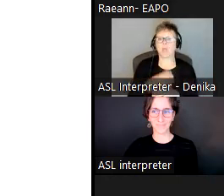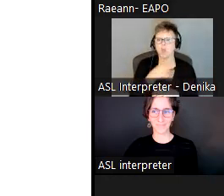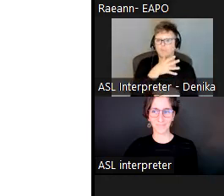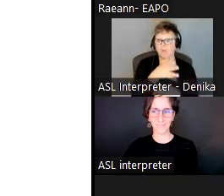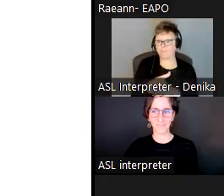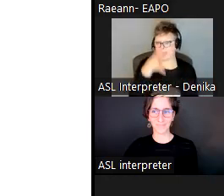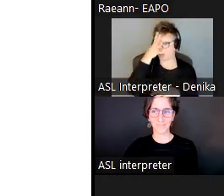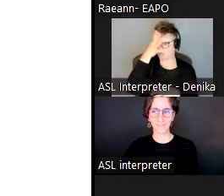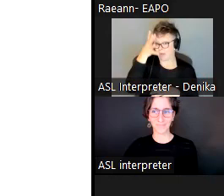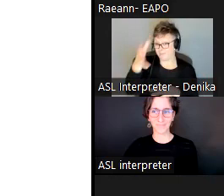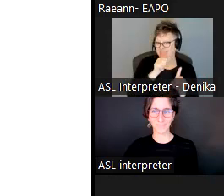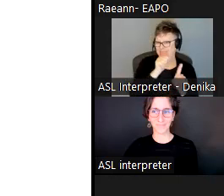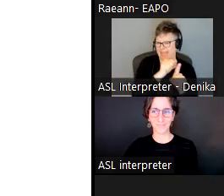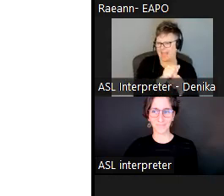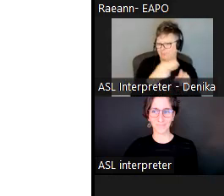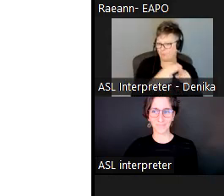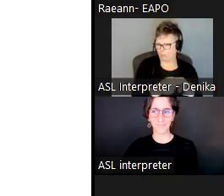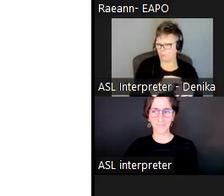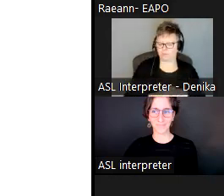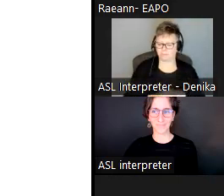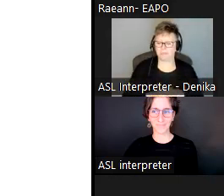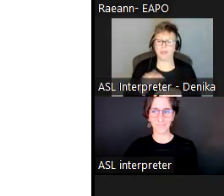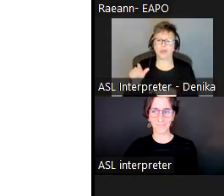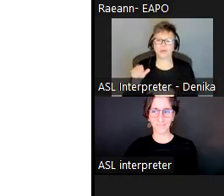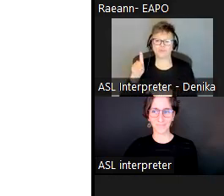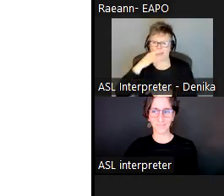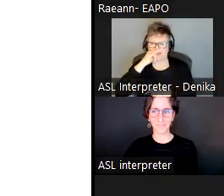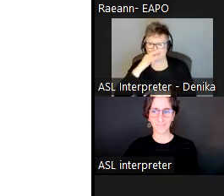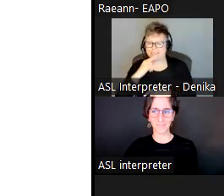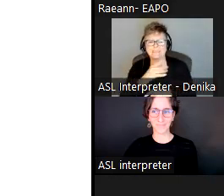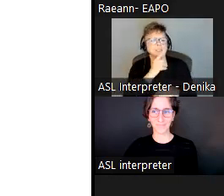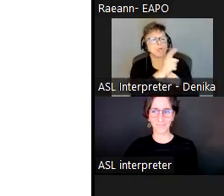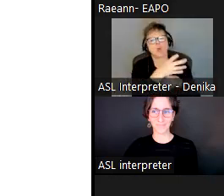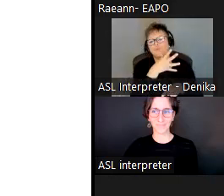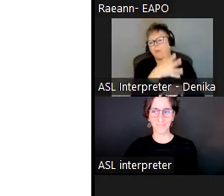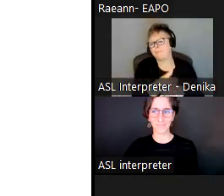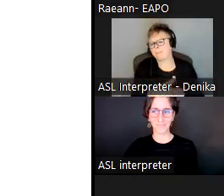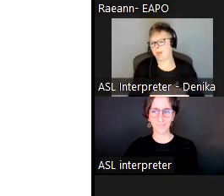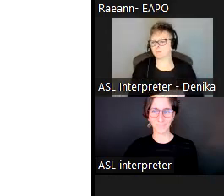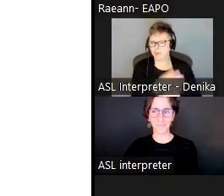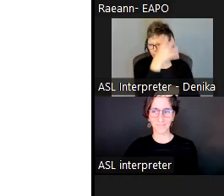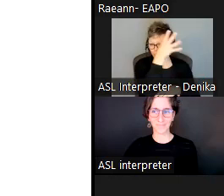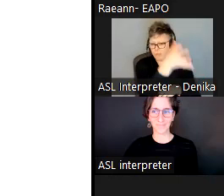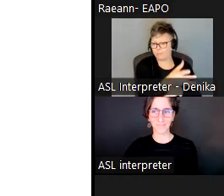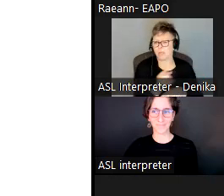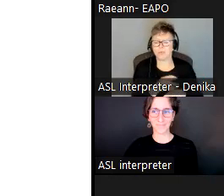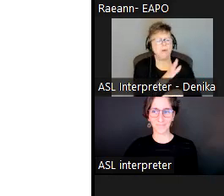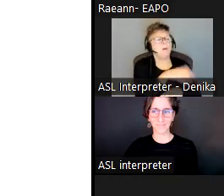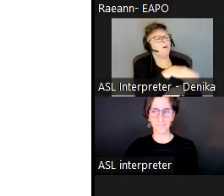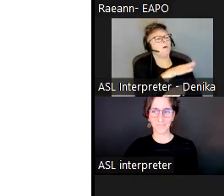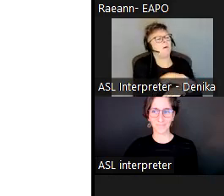scam. So the grandchild calls grandma and or grandpa and says, you know, I'm